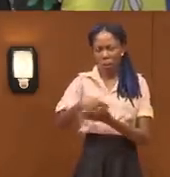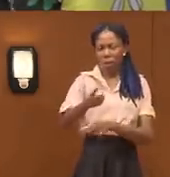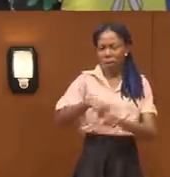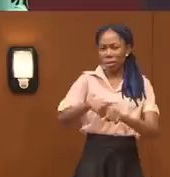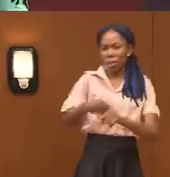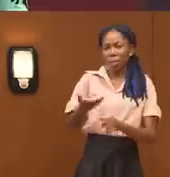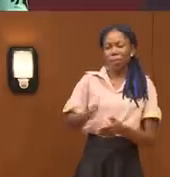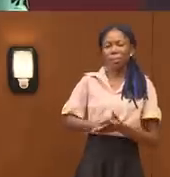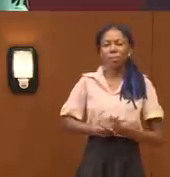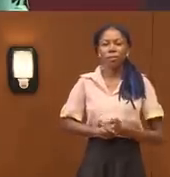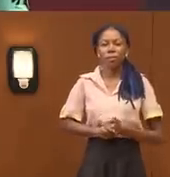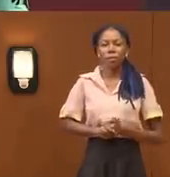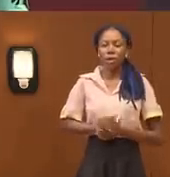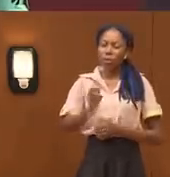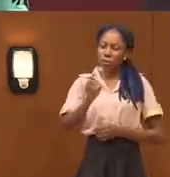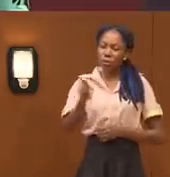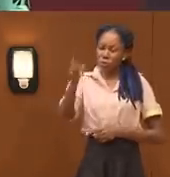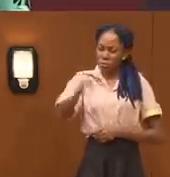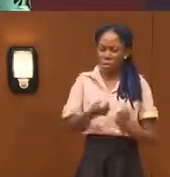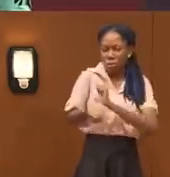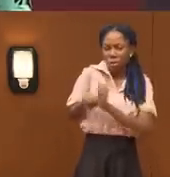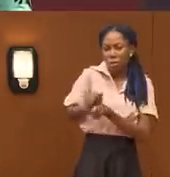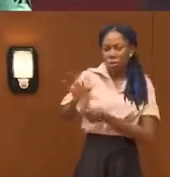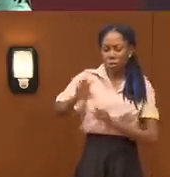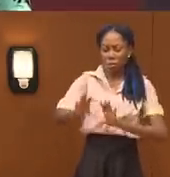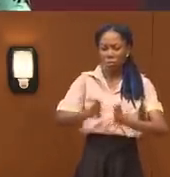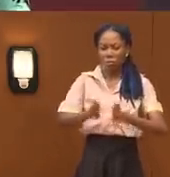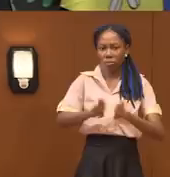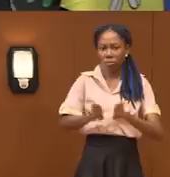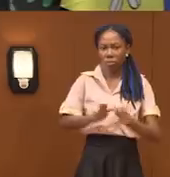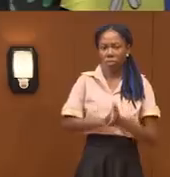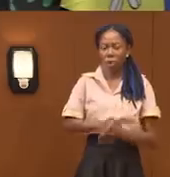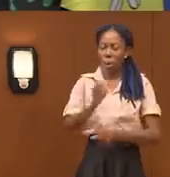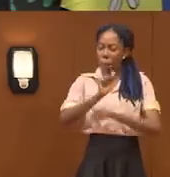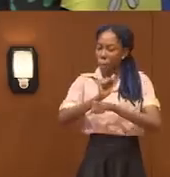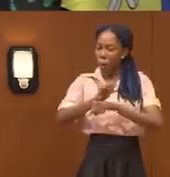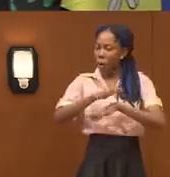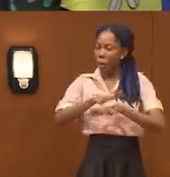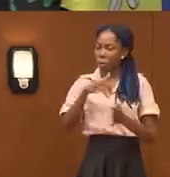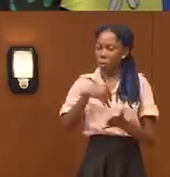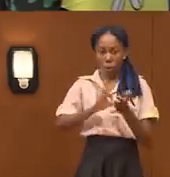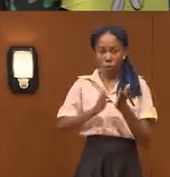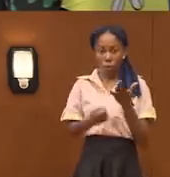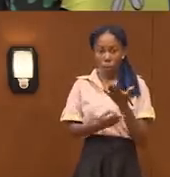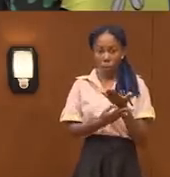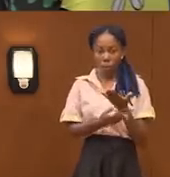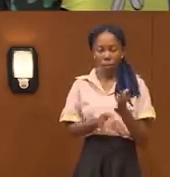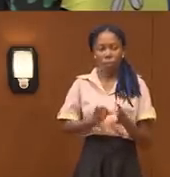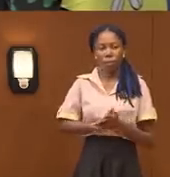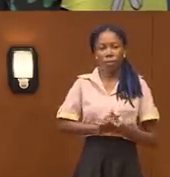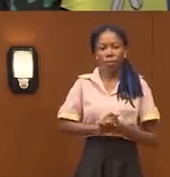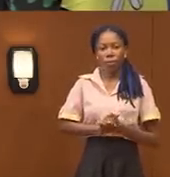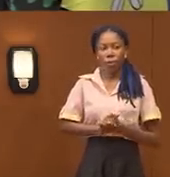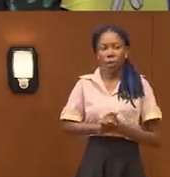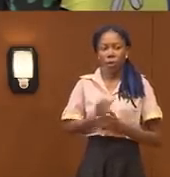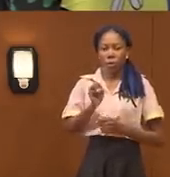Do you understand? I understand. So you change your attitude. Work on it. Do you understand me?